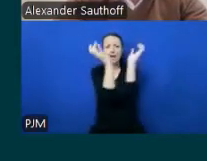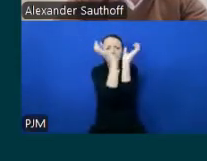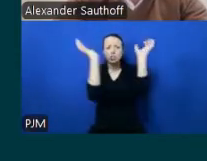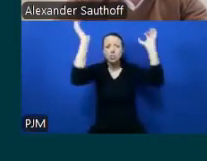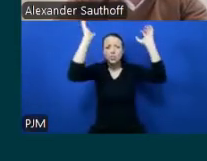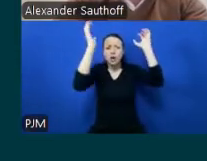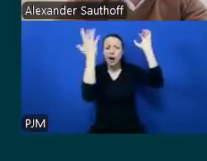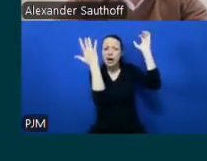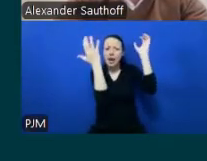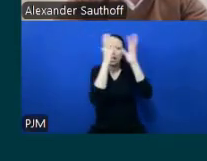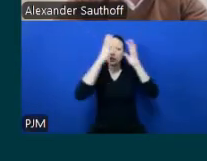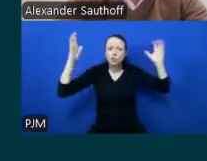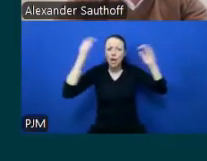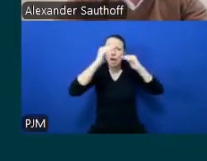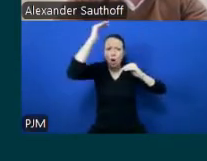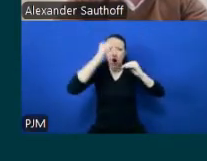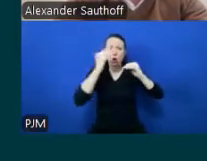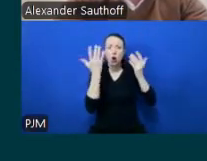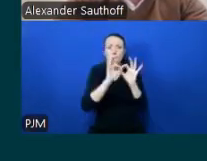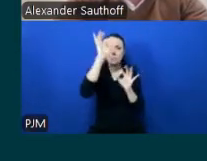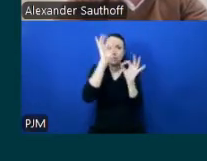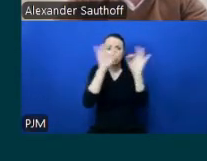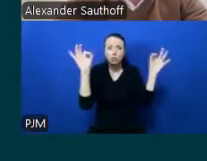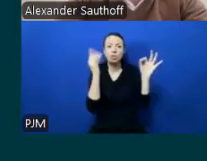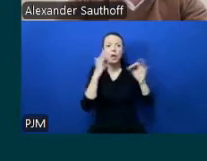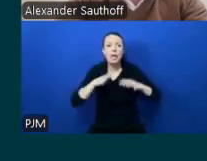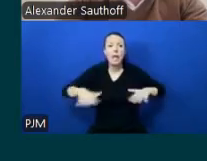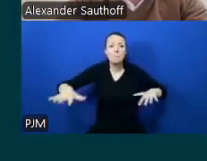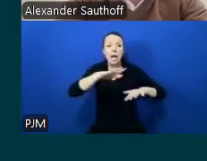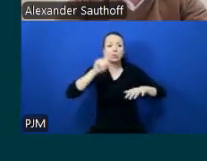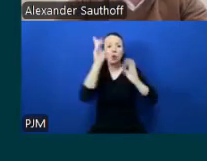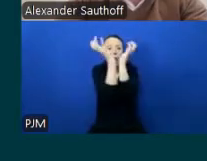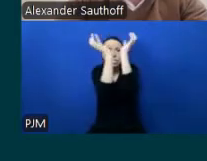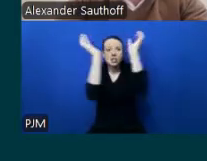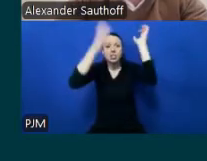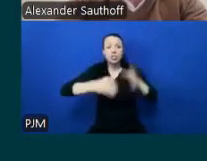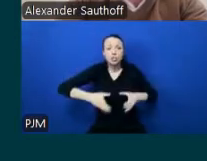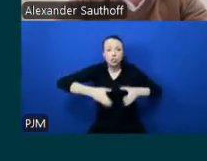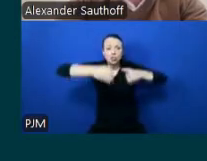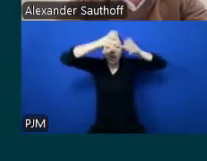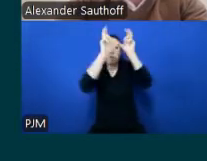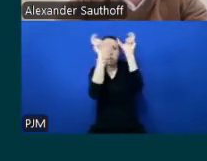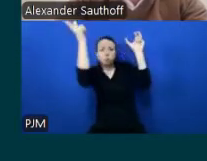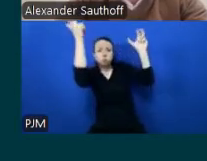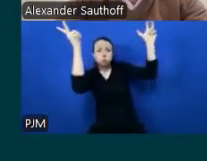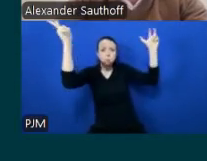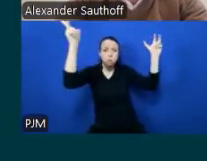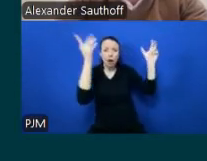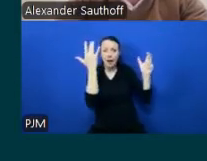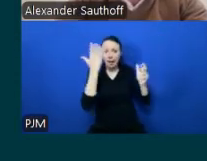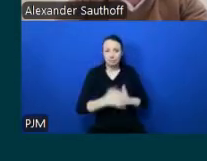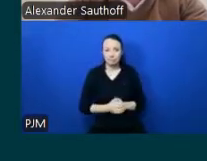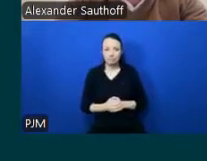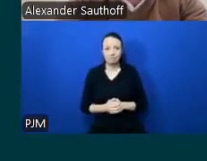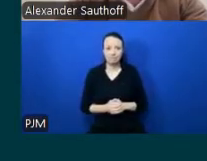and this area represents today, or from 2012 on, 20% of Lausanne's